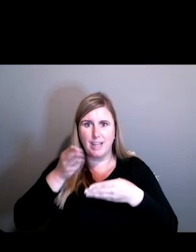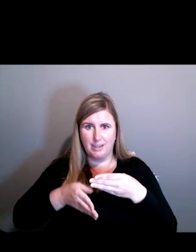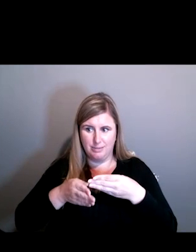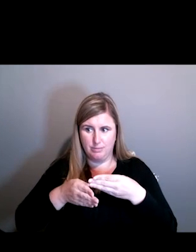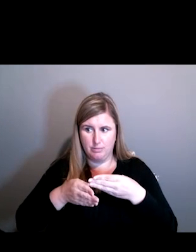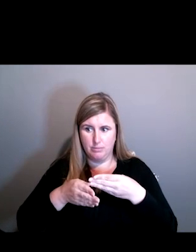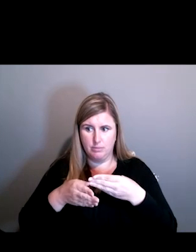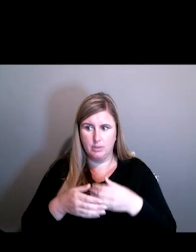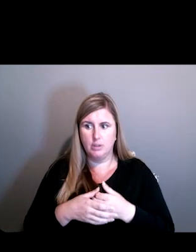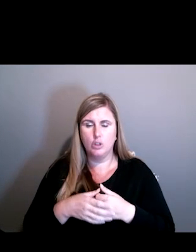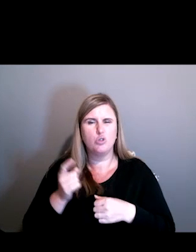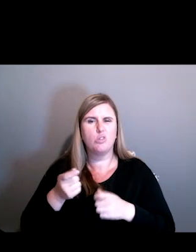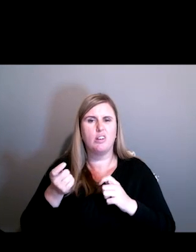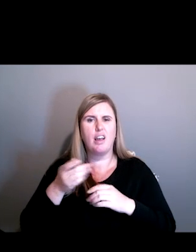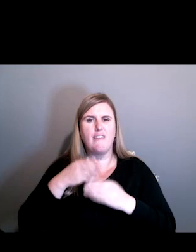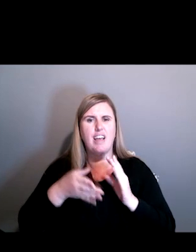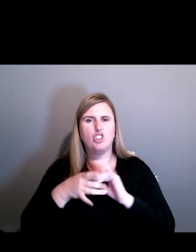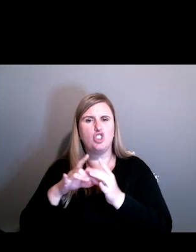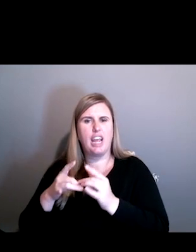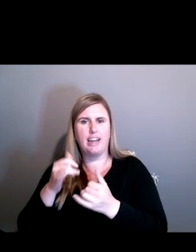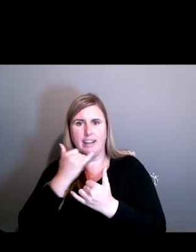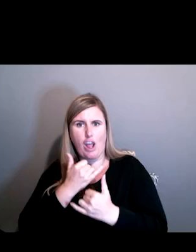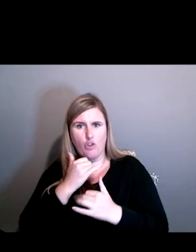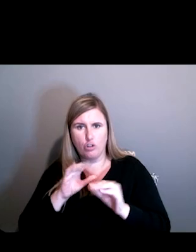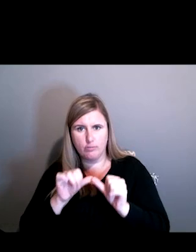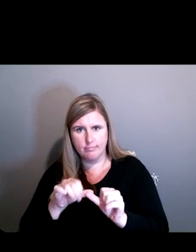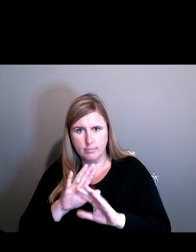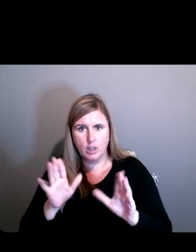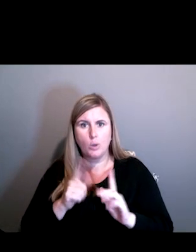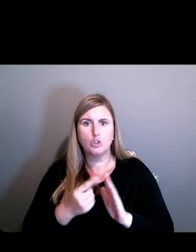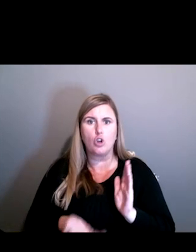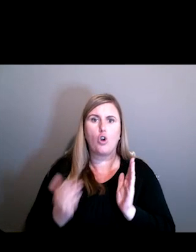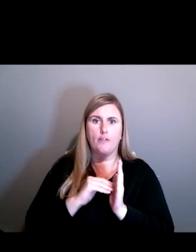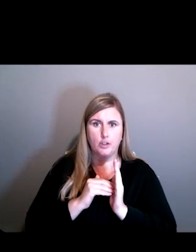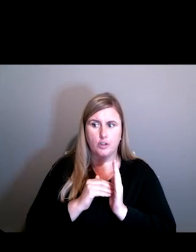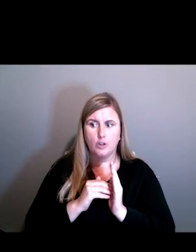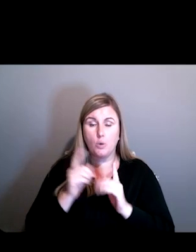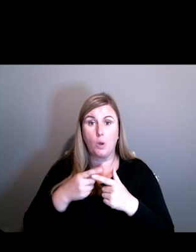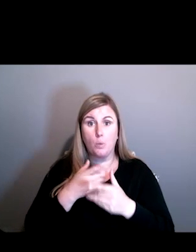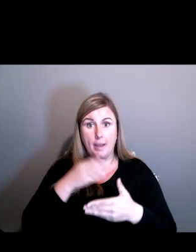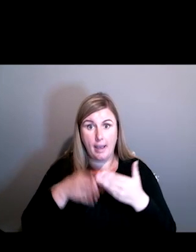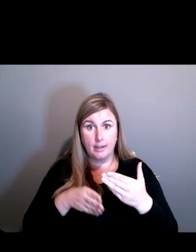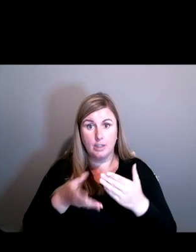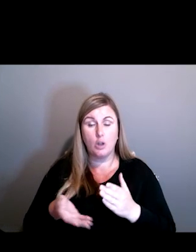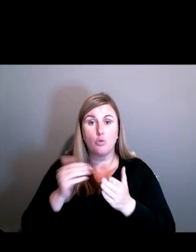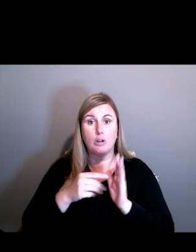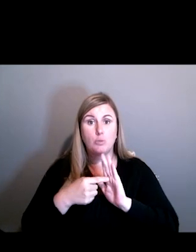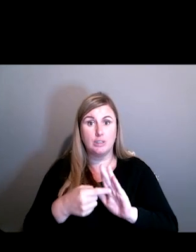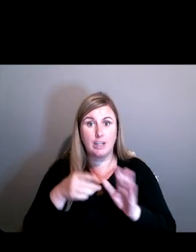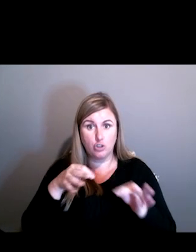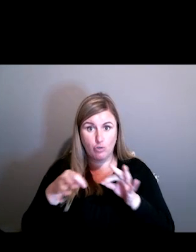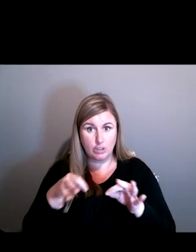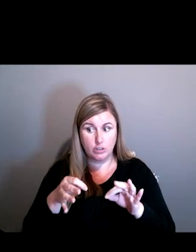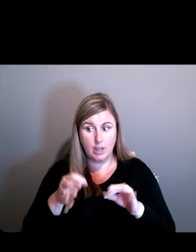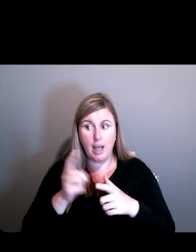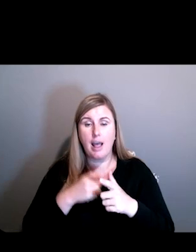occurs, the first thing we do is end to avoid chaining that error, and then we start over. So once we